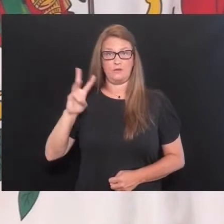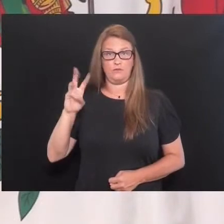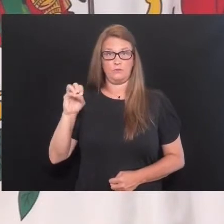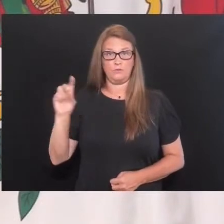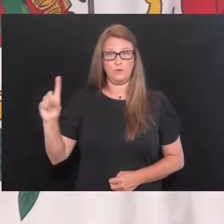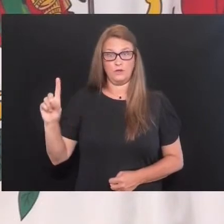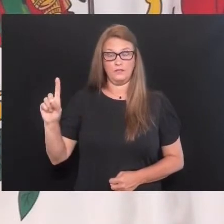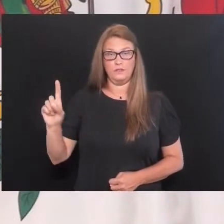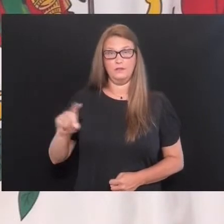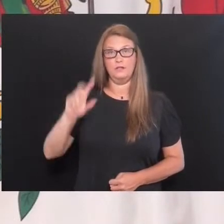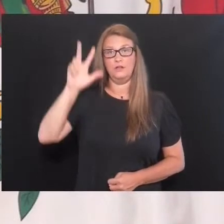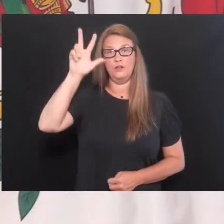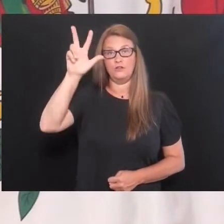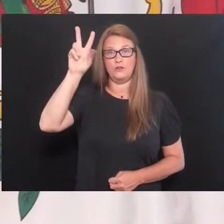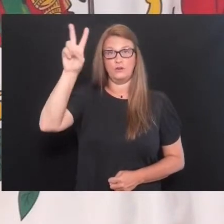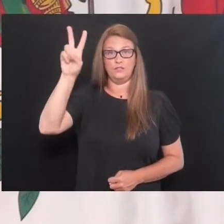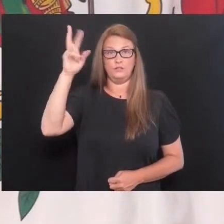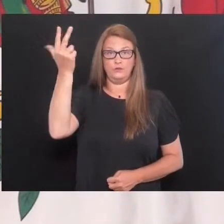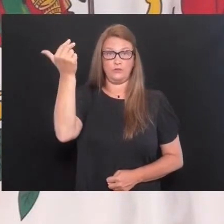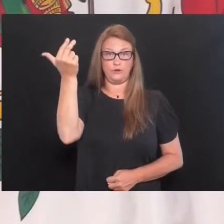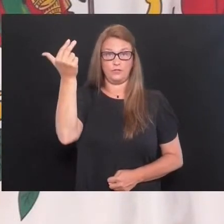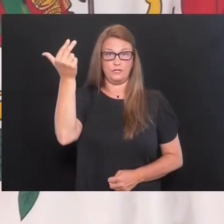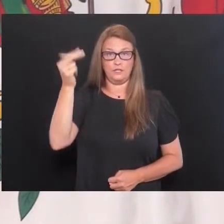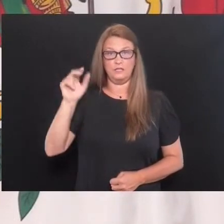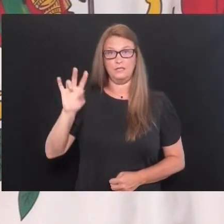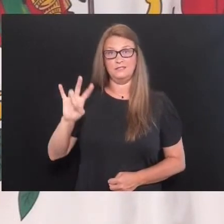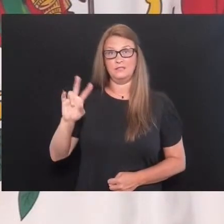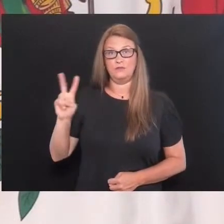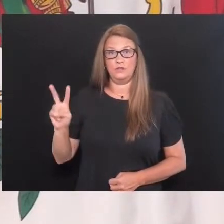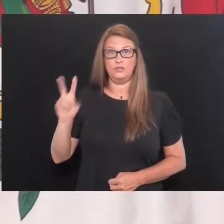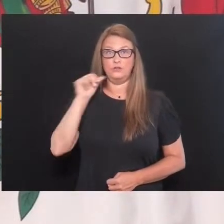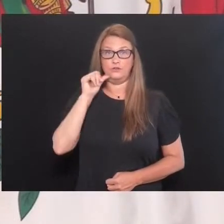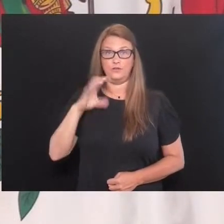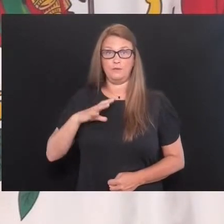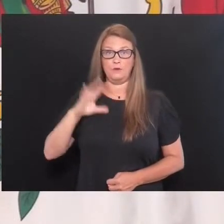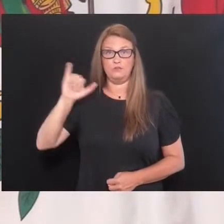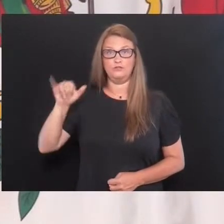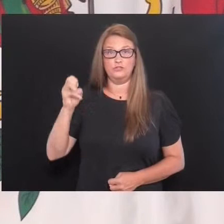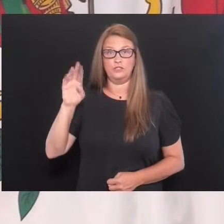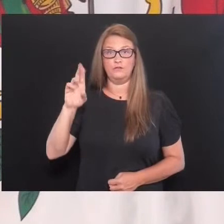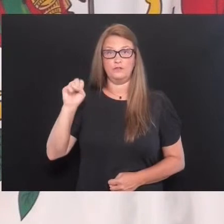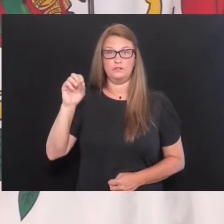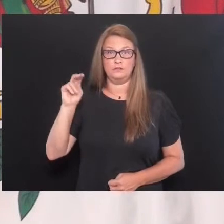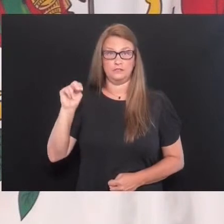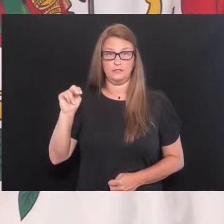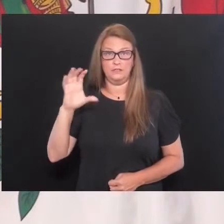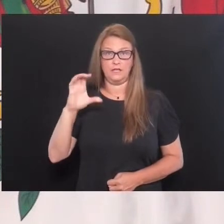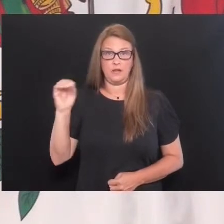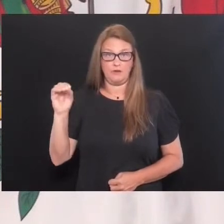County. 32,113th death, a 72-year-old female from Jefferson County.